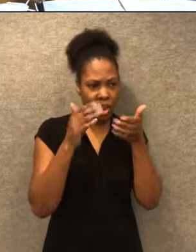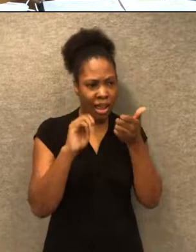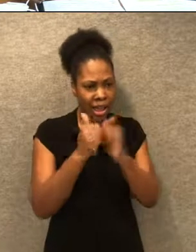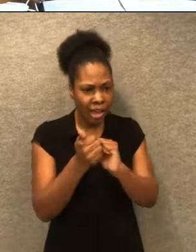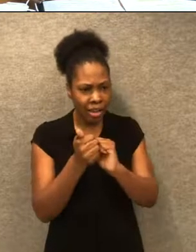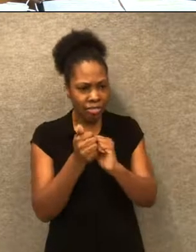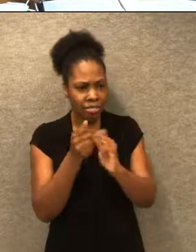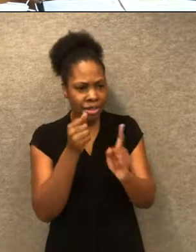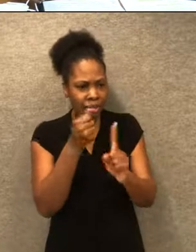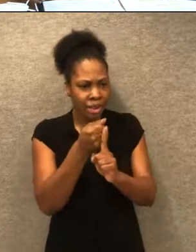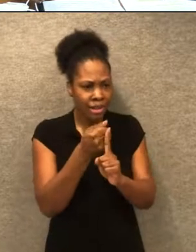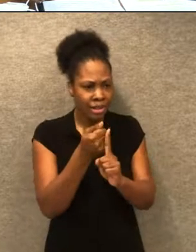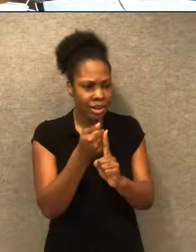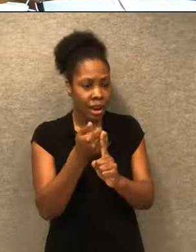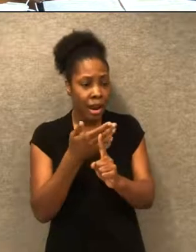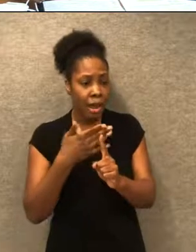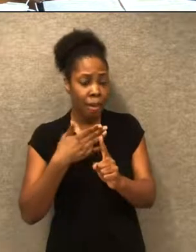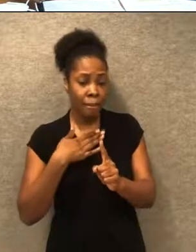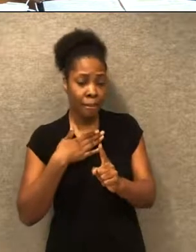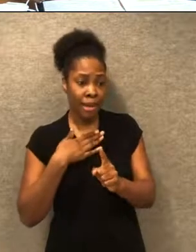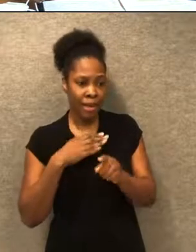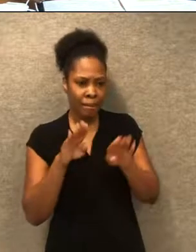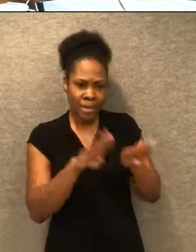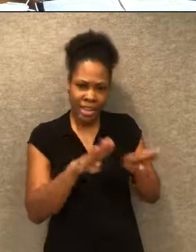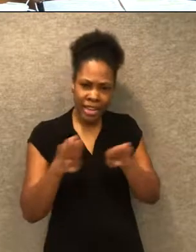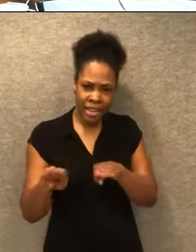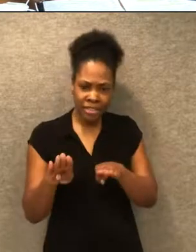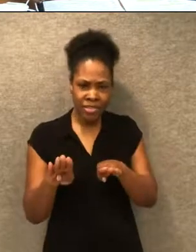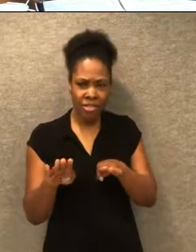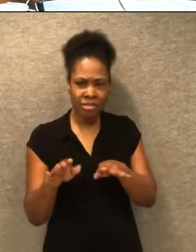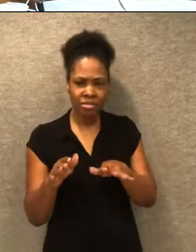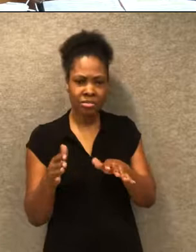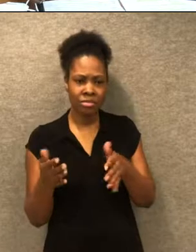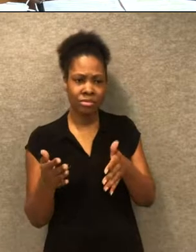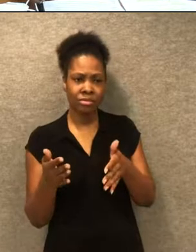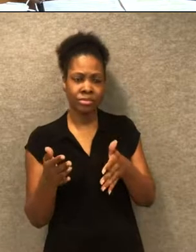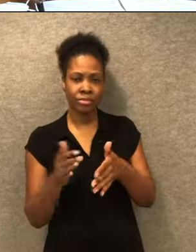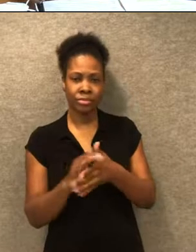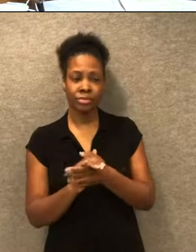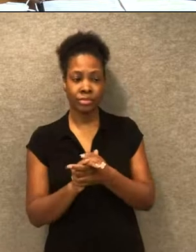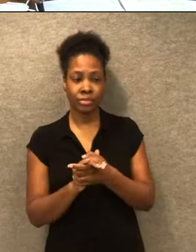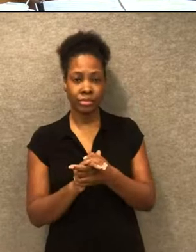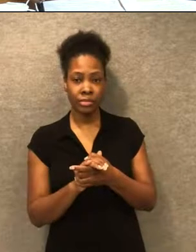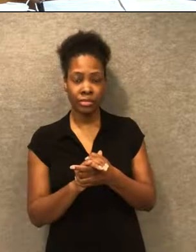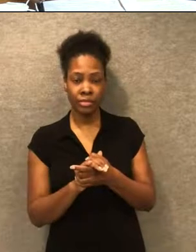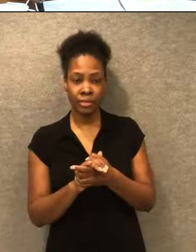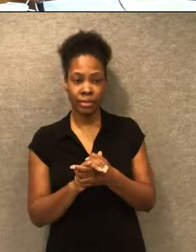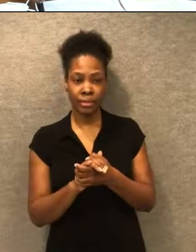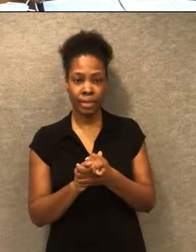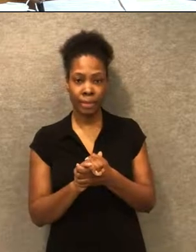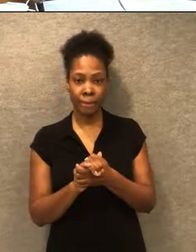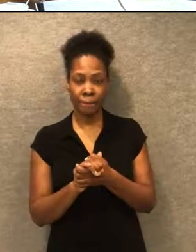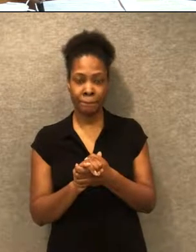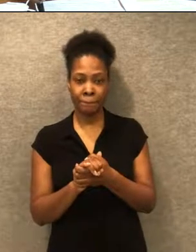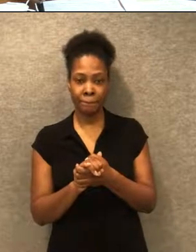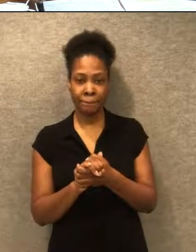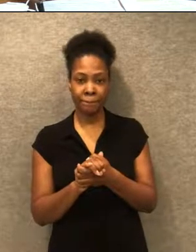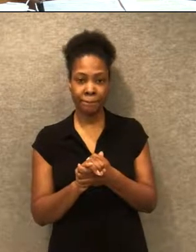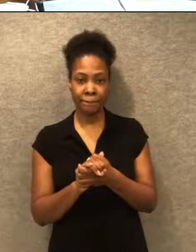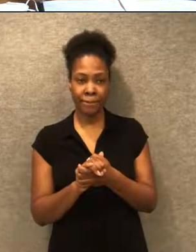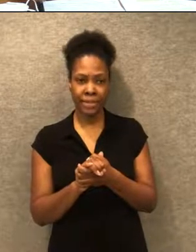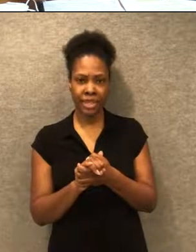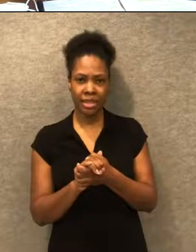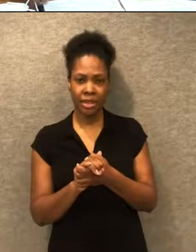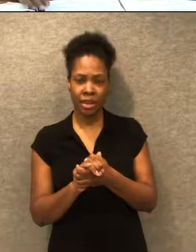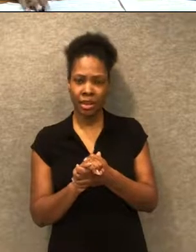impacting my ability to function in the way that I want to function or that I know that I can function? And that's when, I mean, I think all of us can do